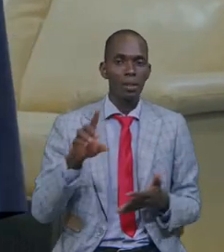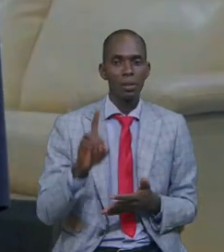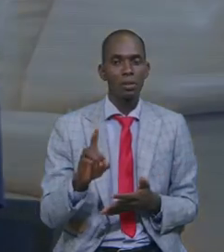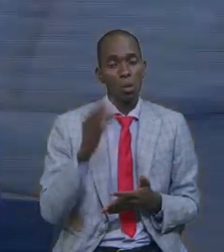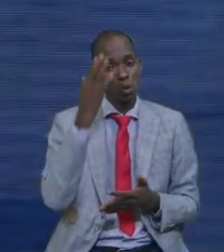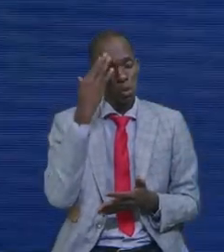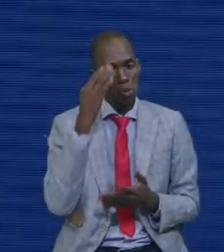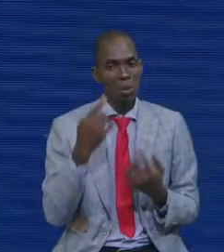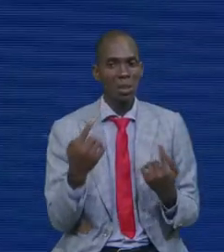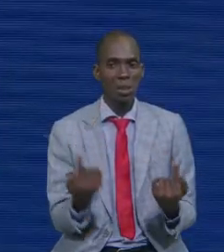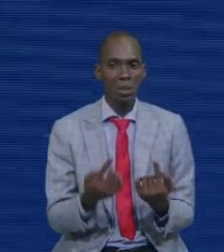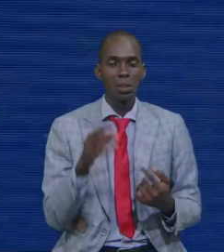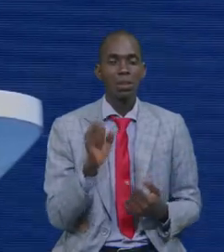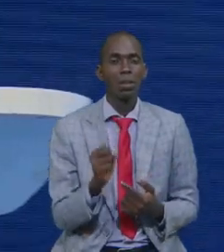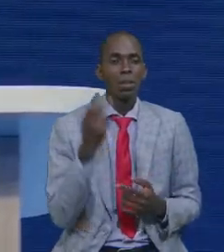Numbers